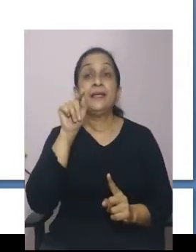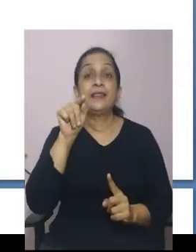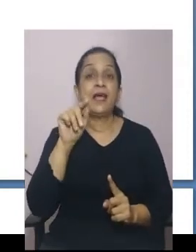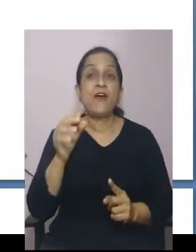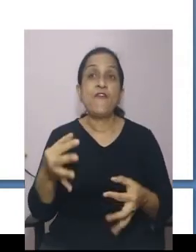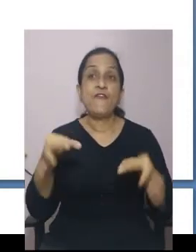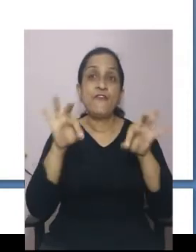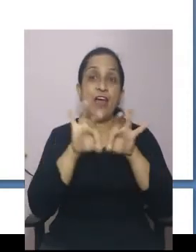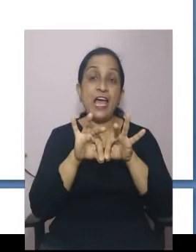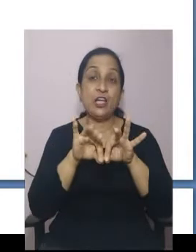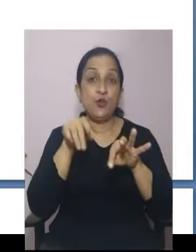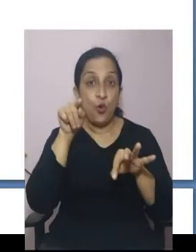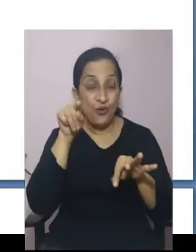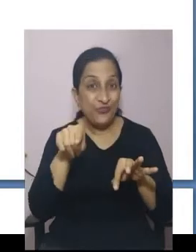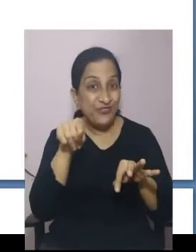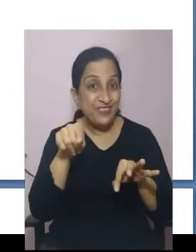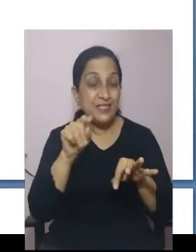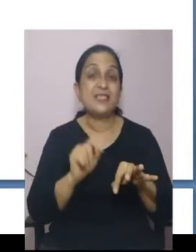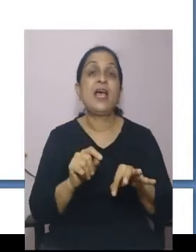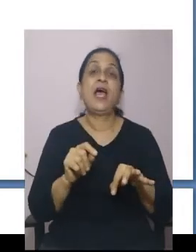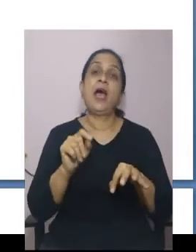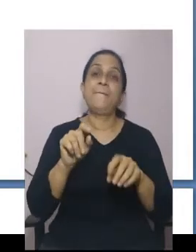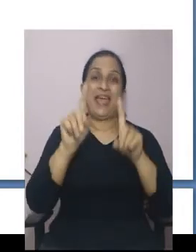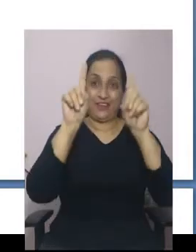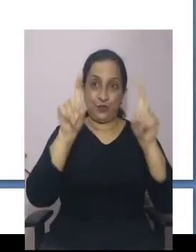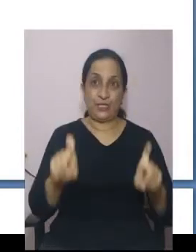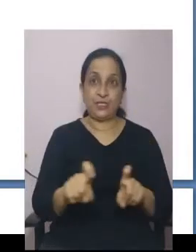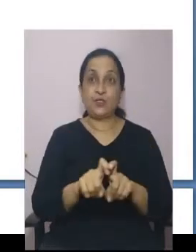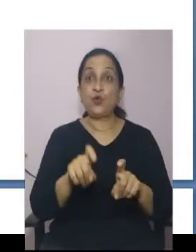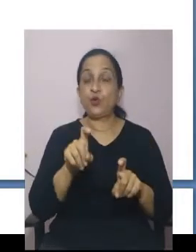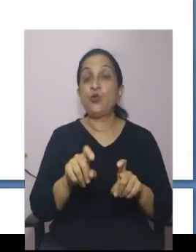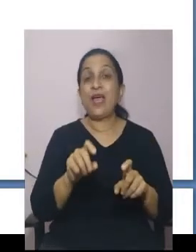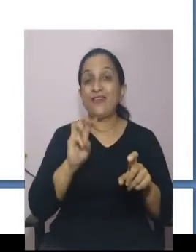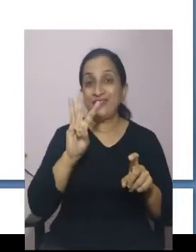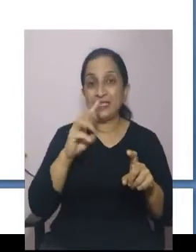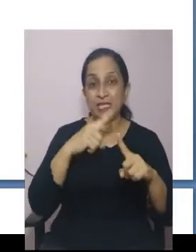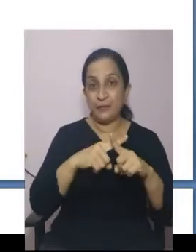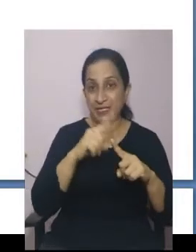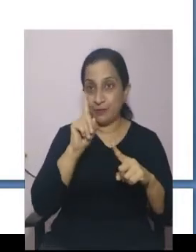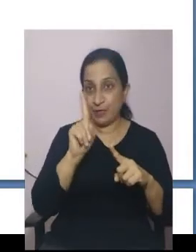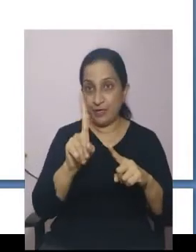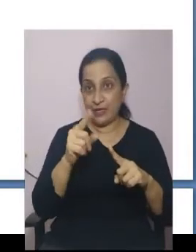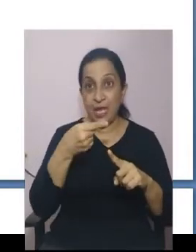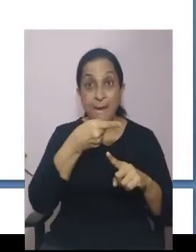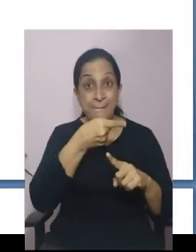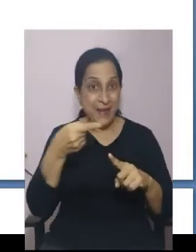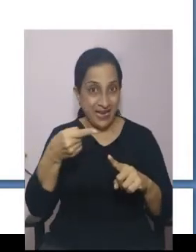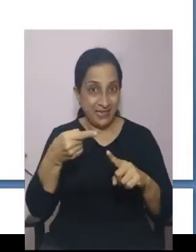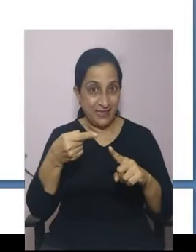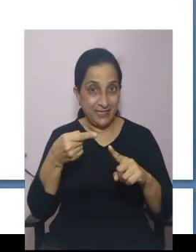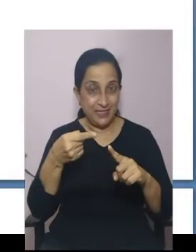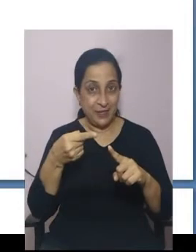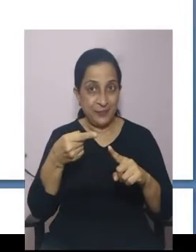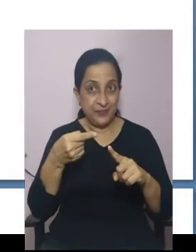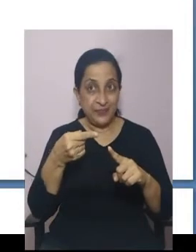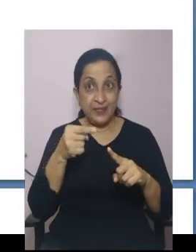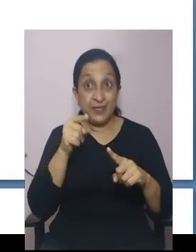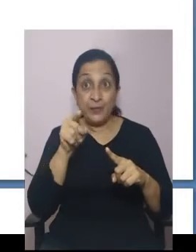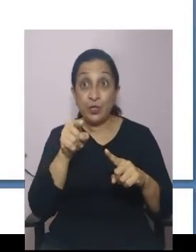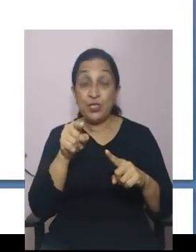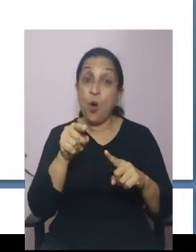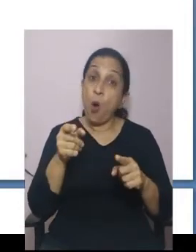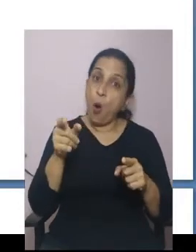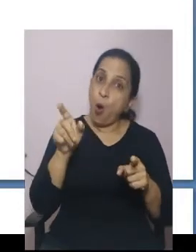this matrix, that is 3 into 1 3. Okay, minus, remember minus, then because